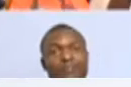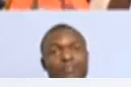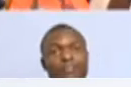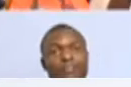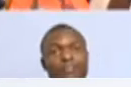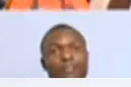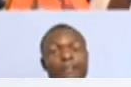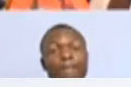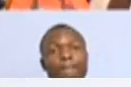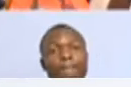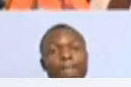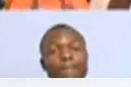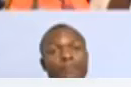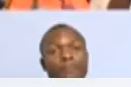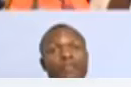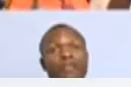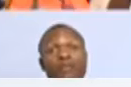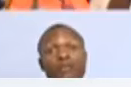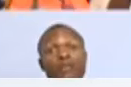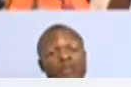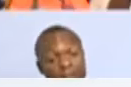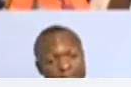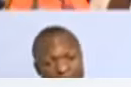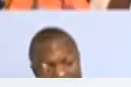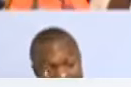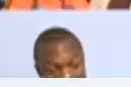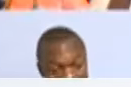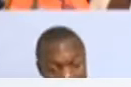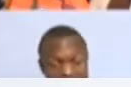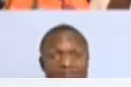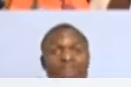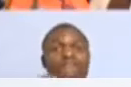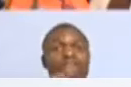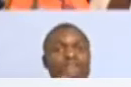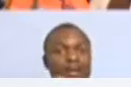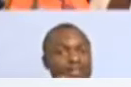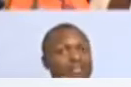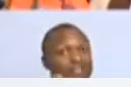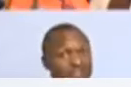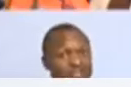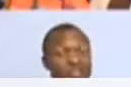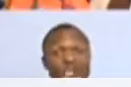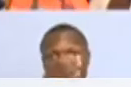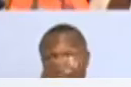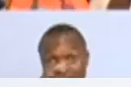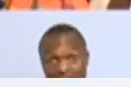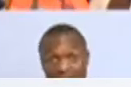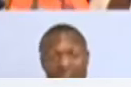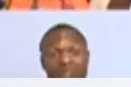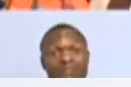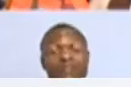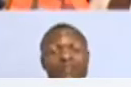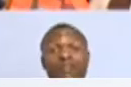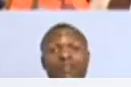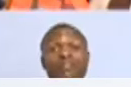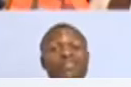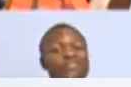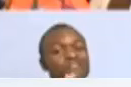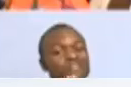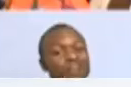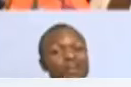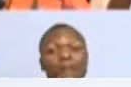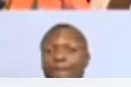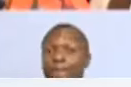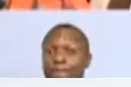integral process of fighting corruption. It is an integral part of the